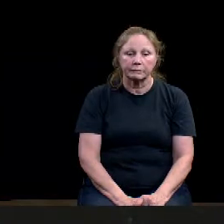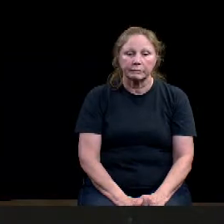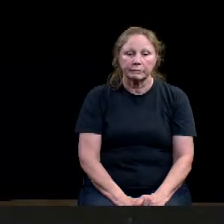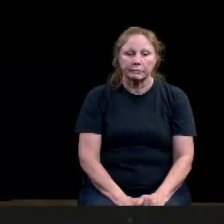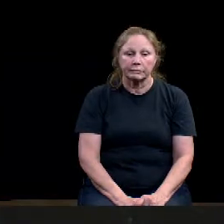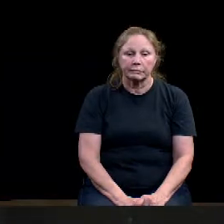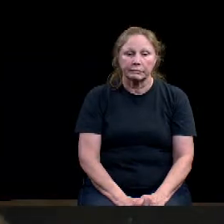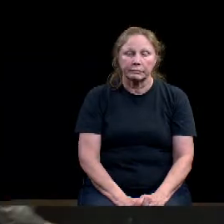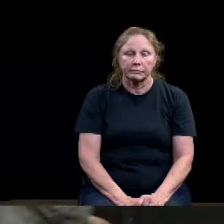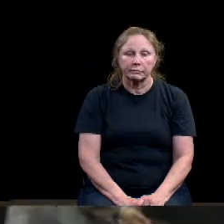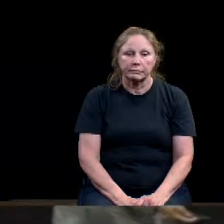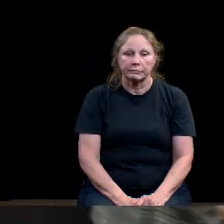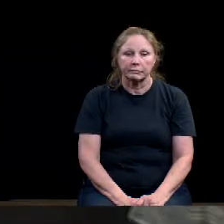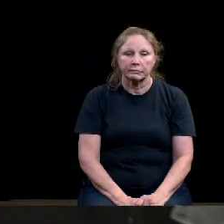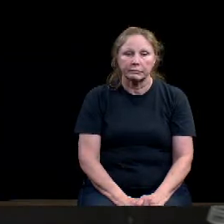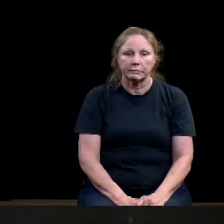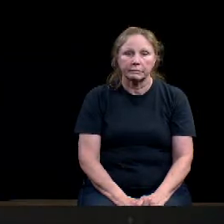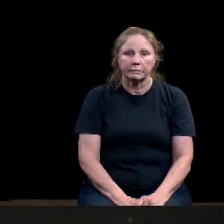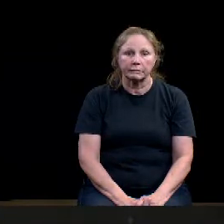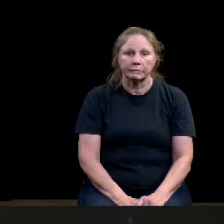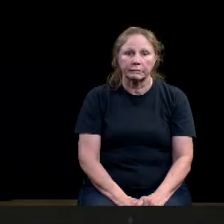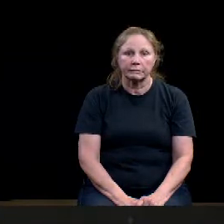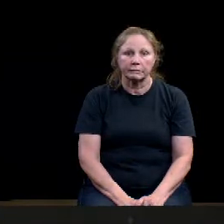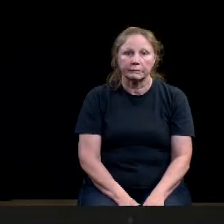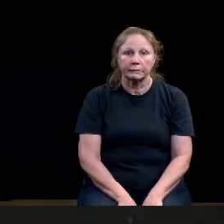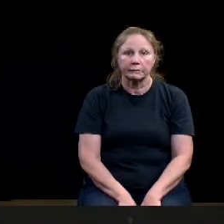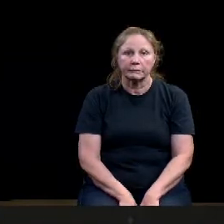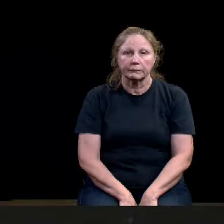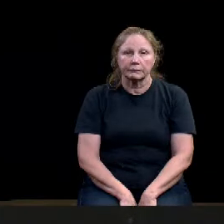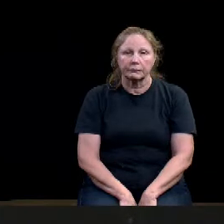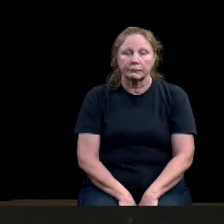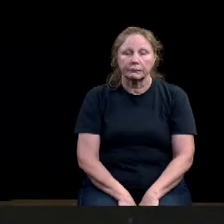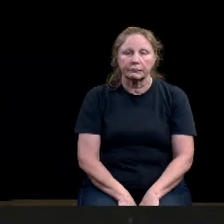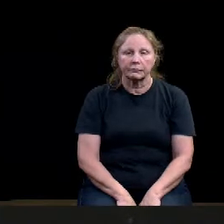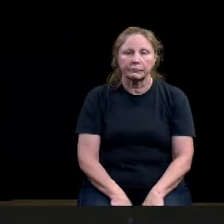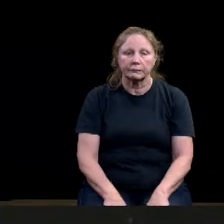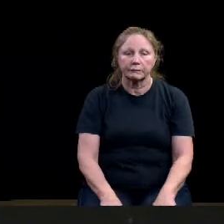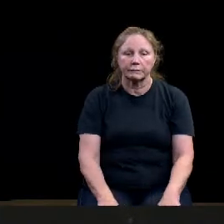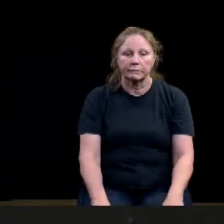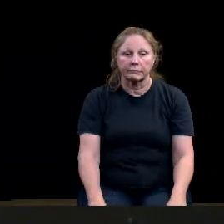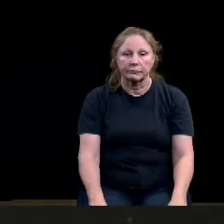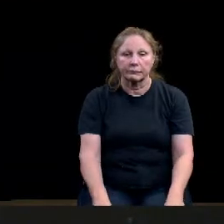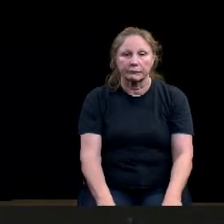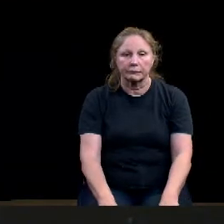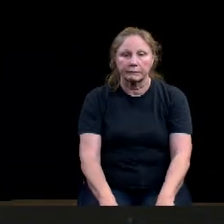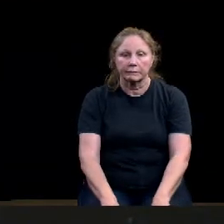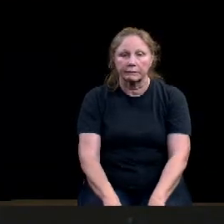And I can hold it and we'll pick up your sound. Does that work?